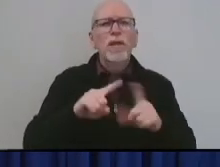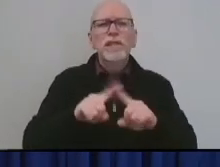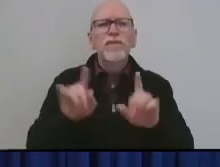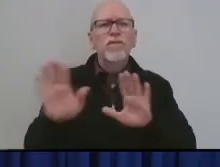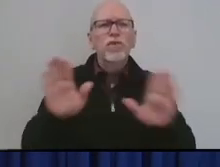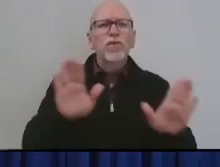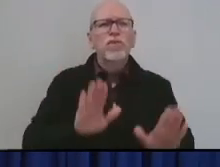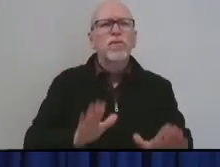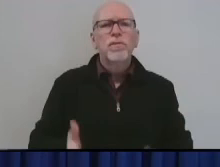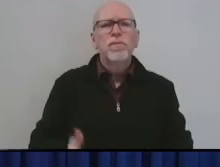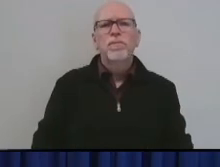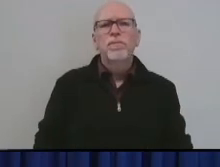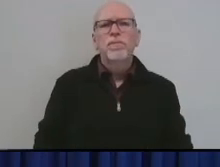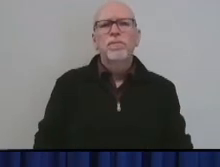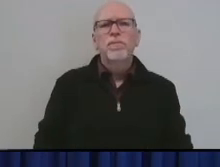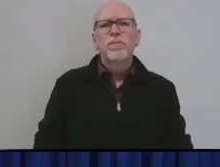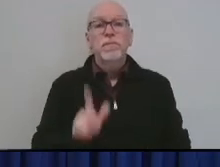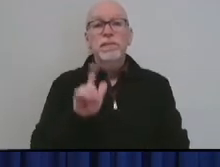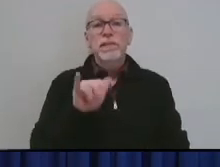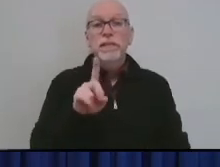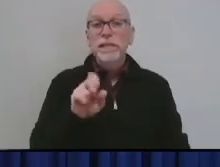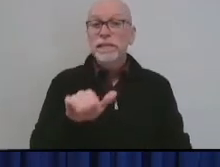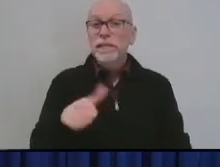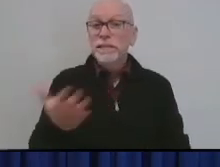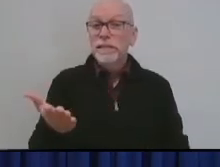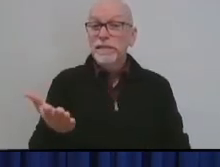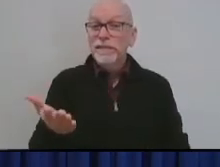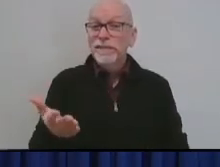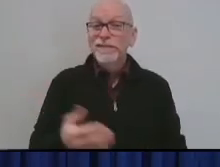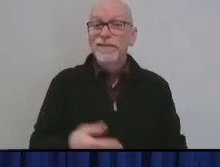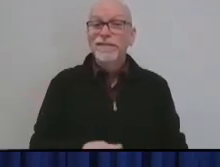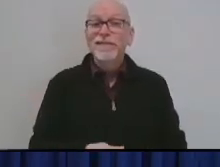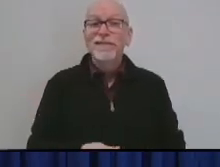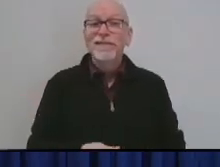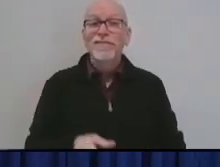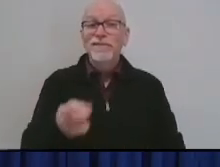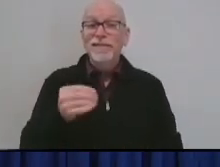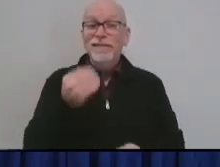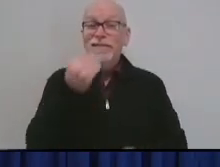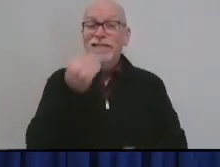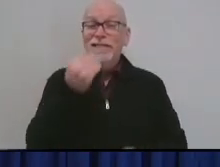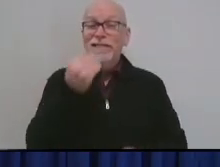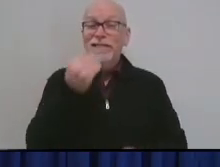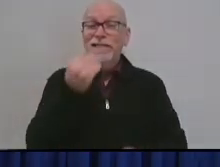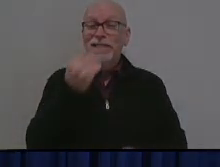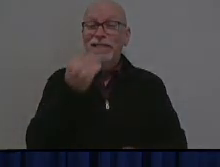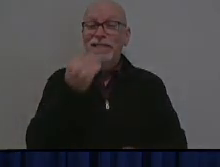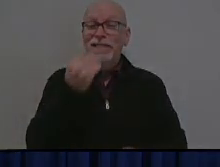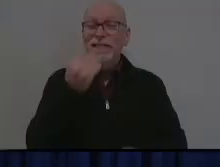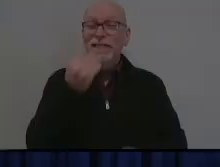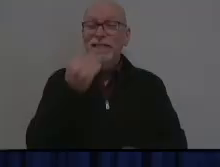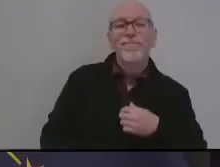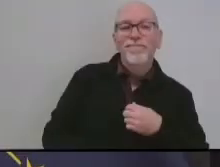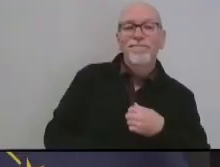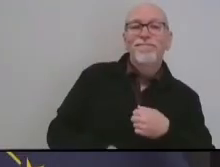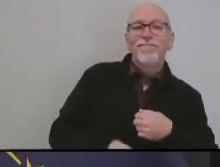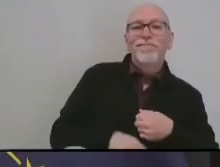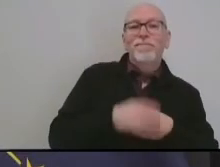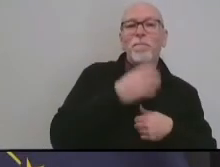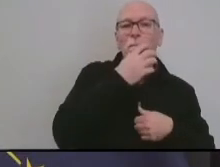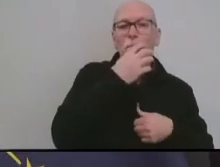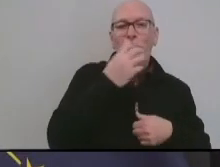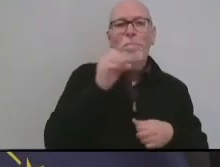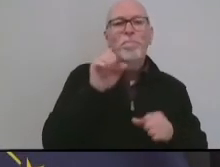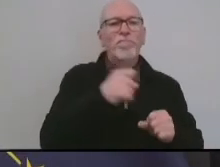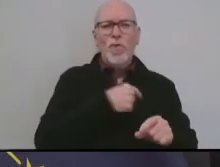Lindsay, you eat, sleep, and breathe this. You want to offer your... The same thing.